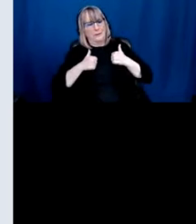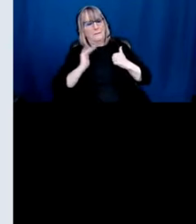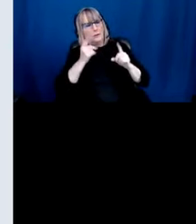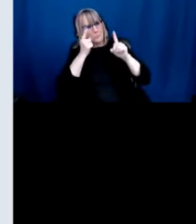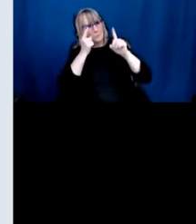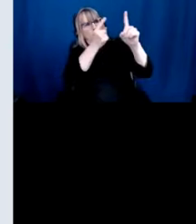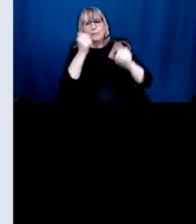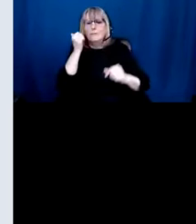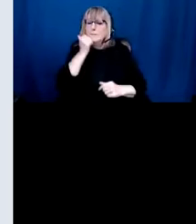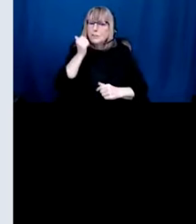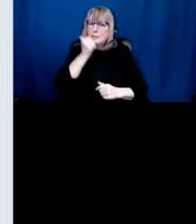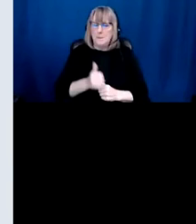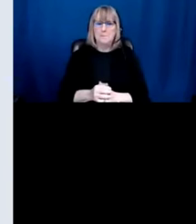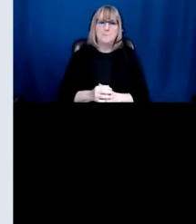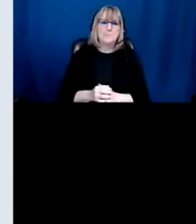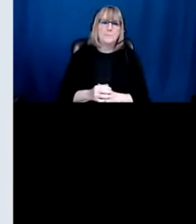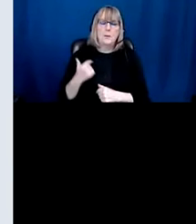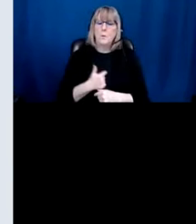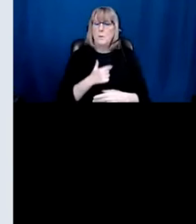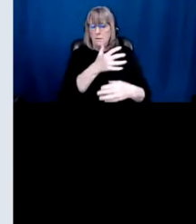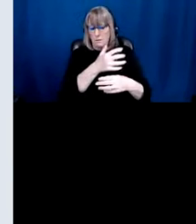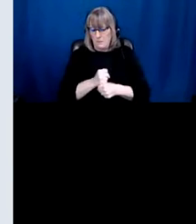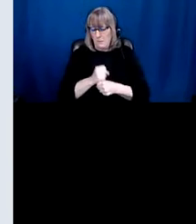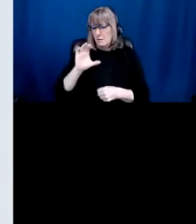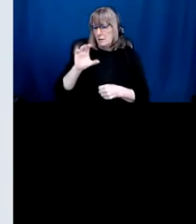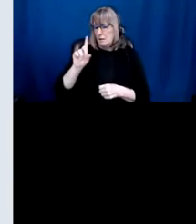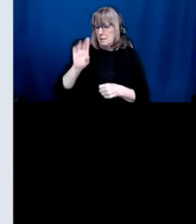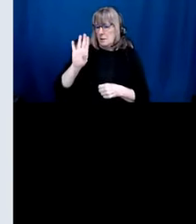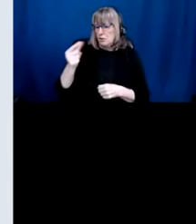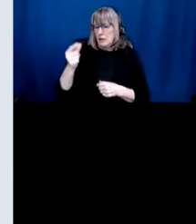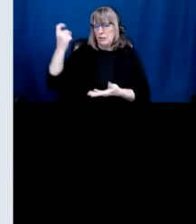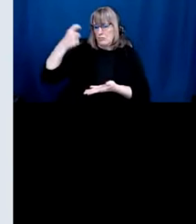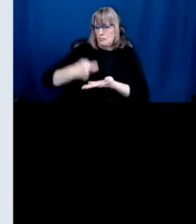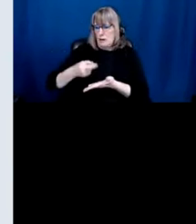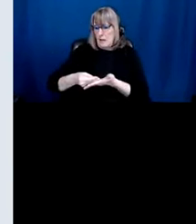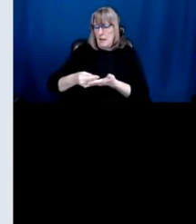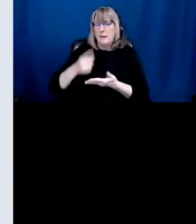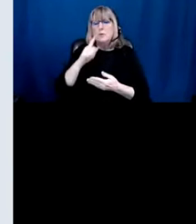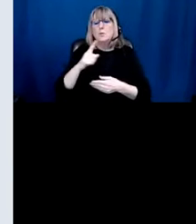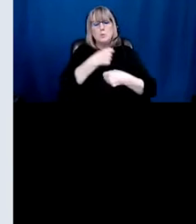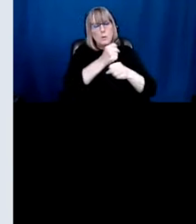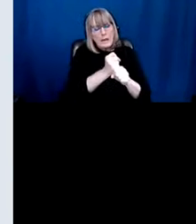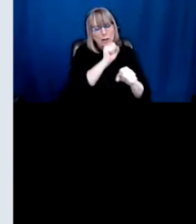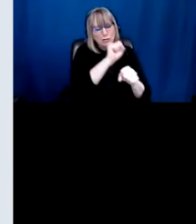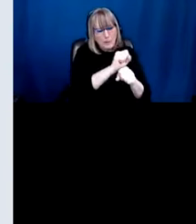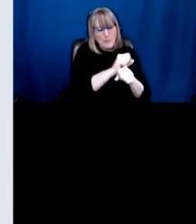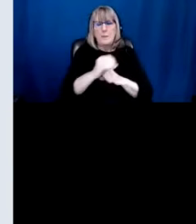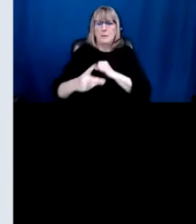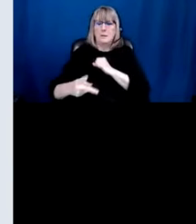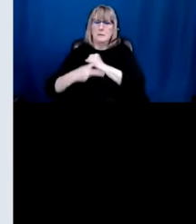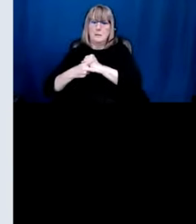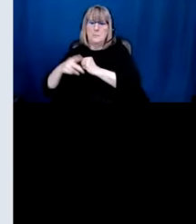y invertir en las personas para continuar nuestra misión diaria. Los fondos de